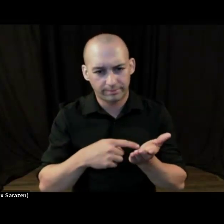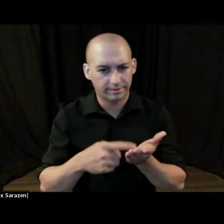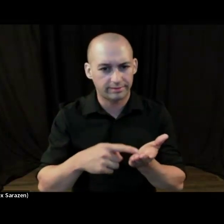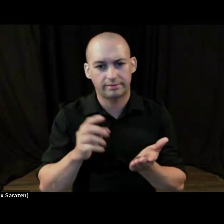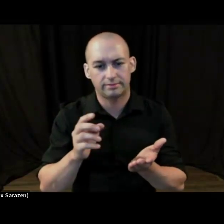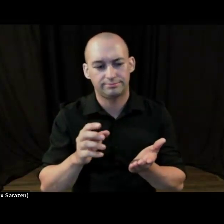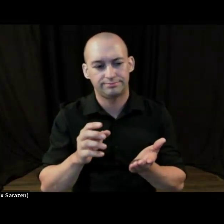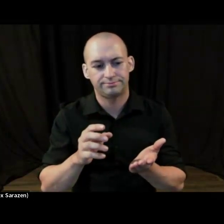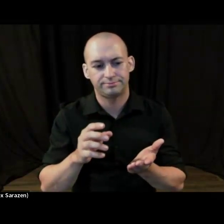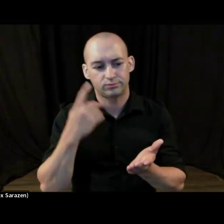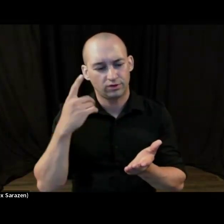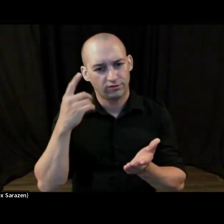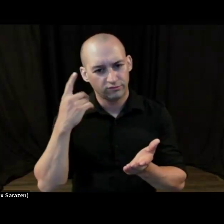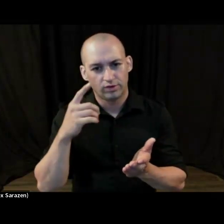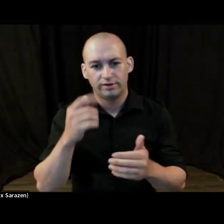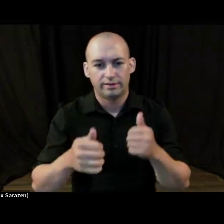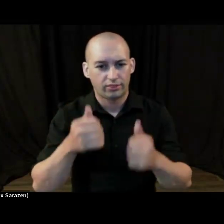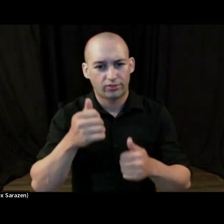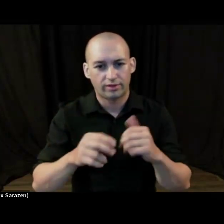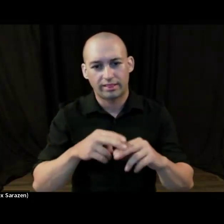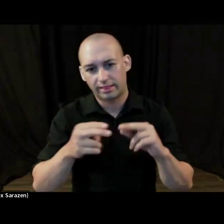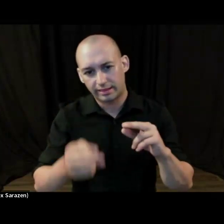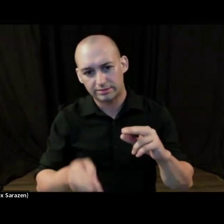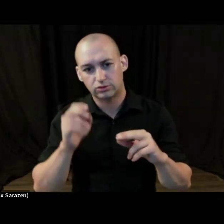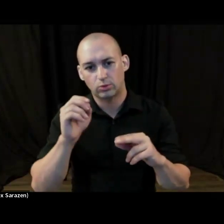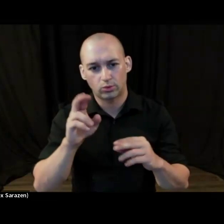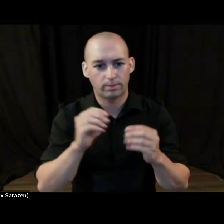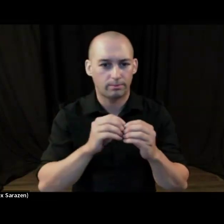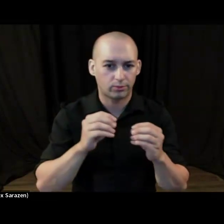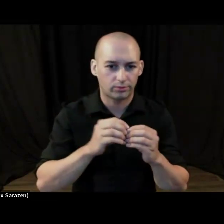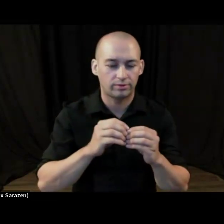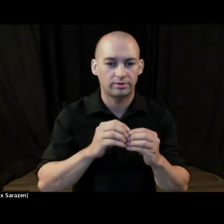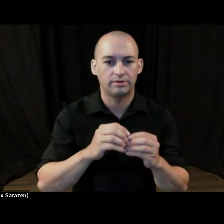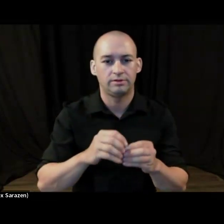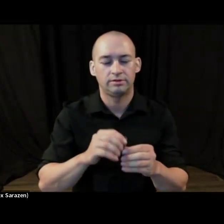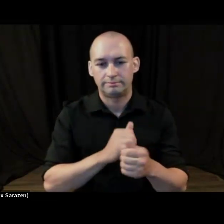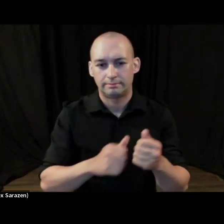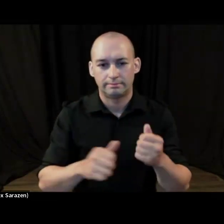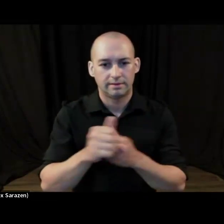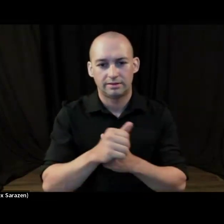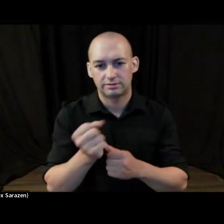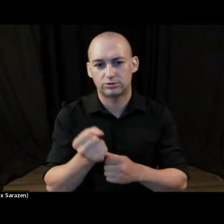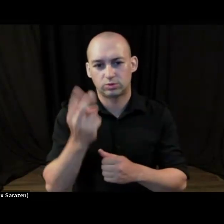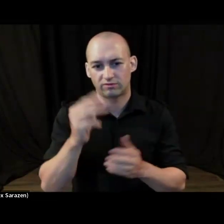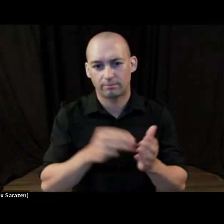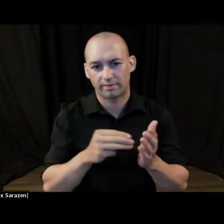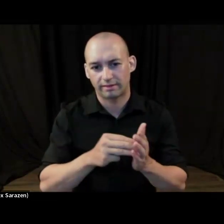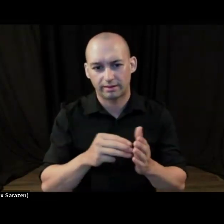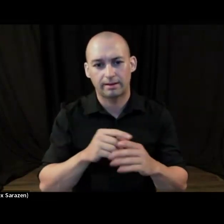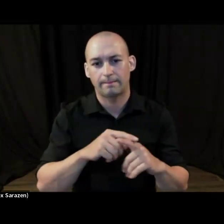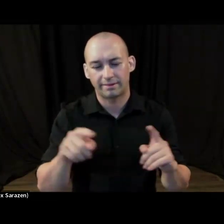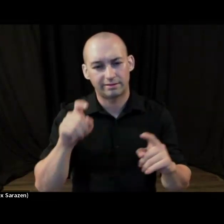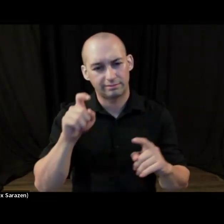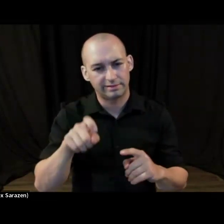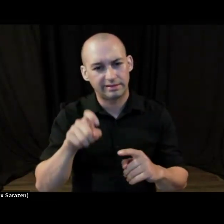an argument for either less than that or over or above that beyond the 12 million, but you do have to make that